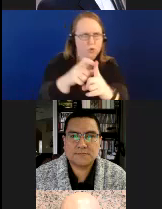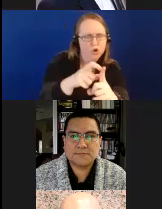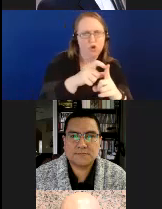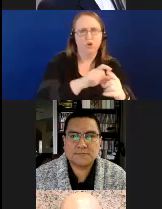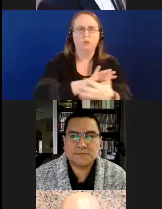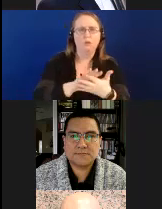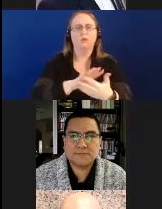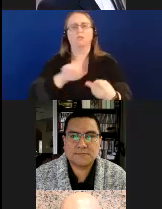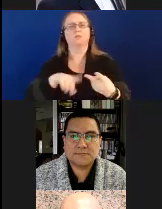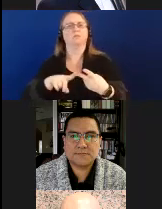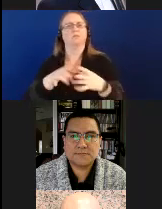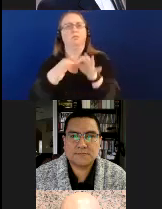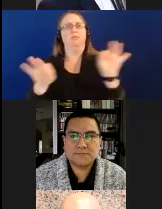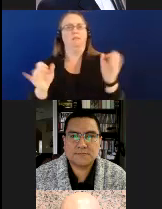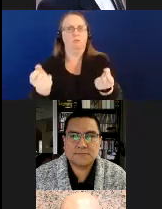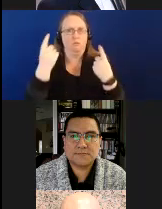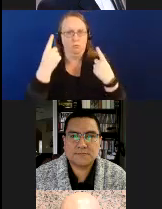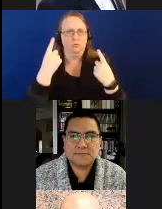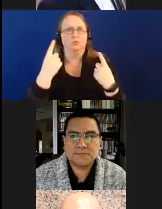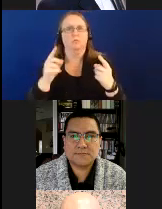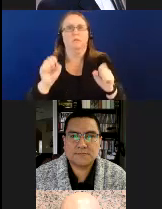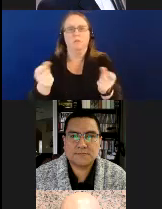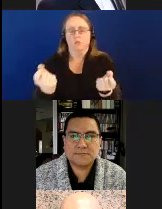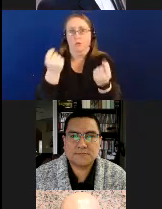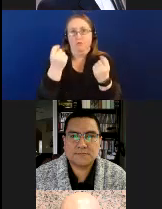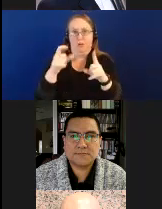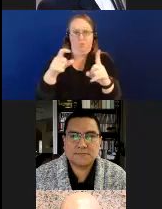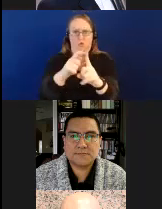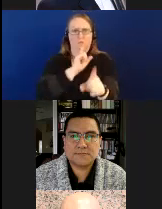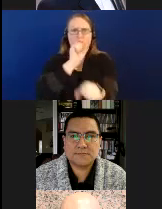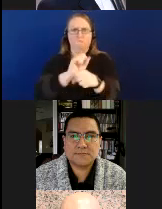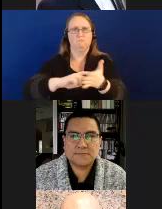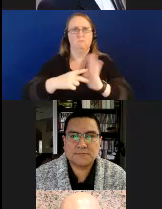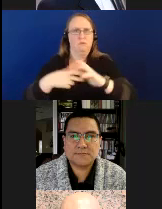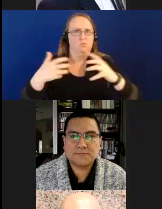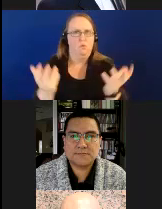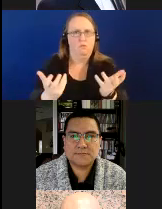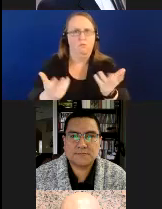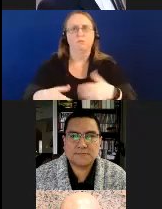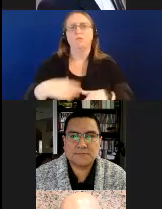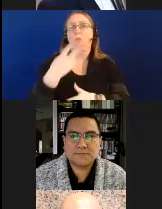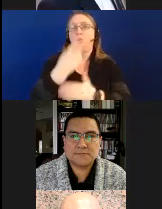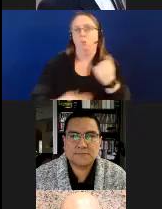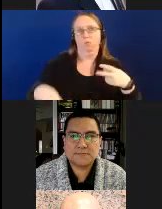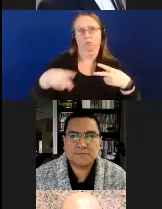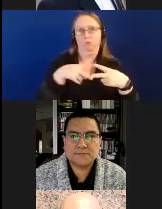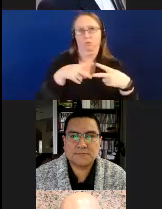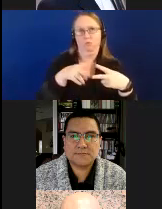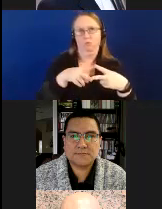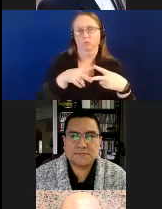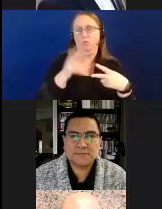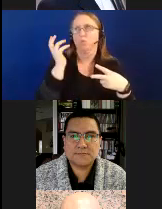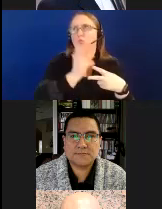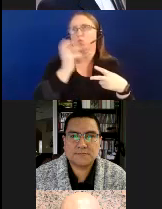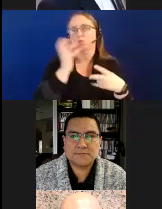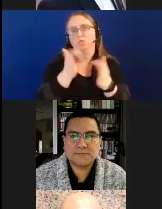this language comprehension of being able to understand what those words actually mean. And so both of these things are extremely